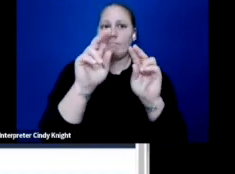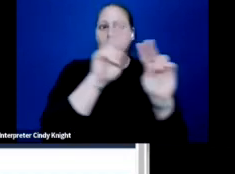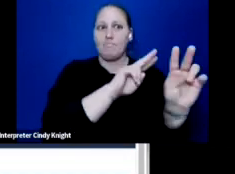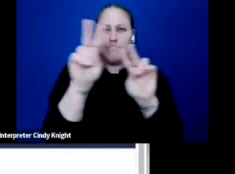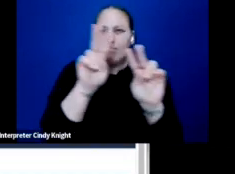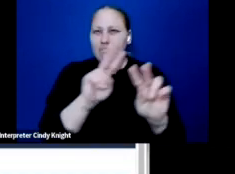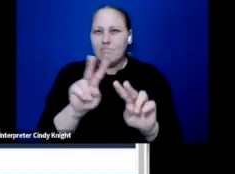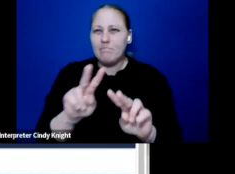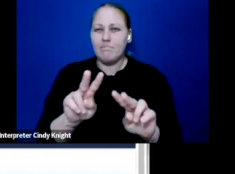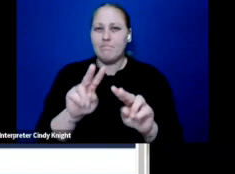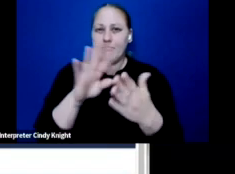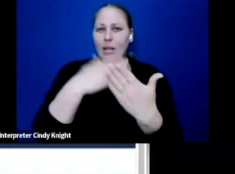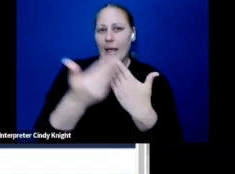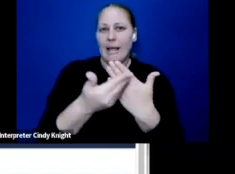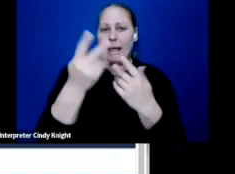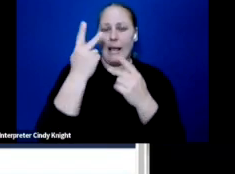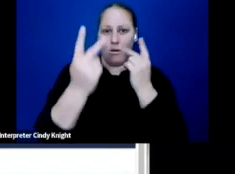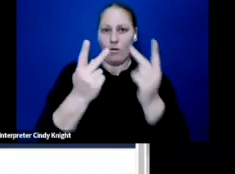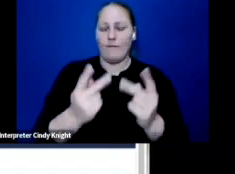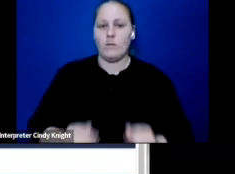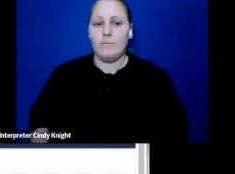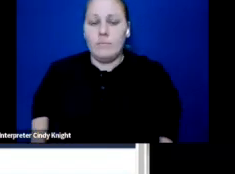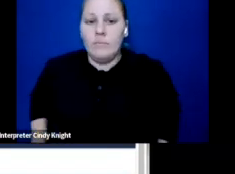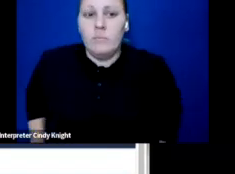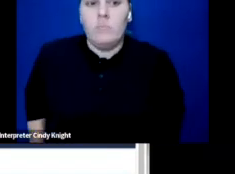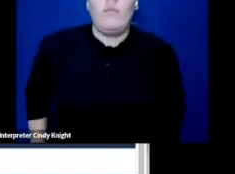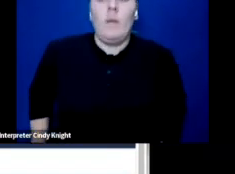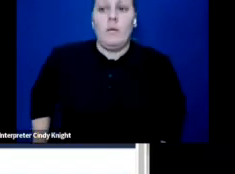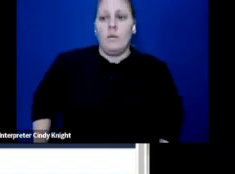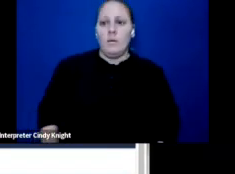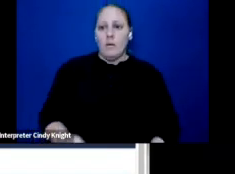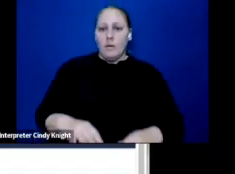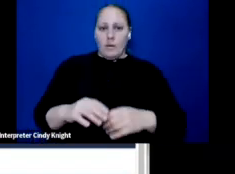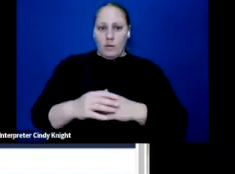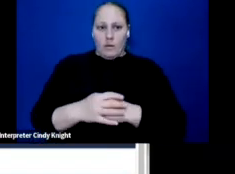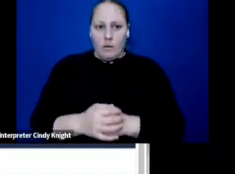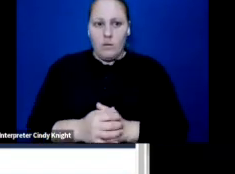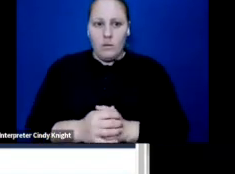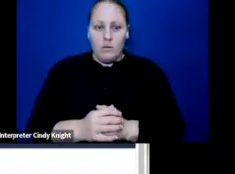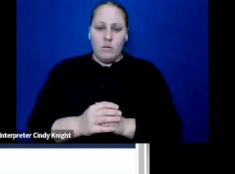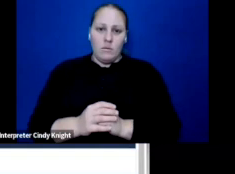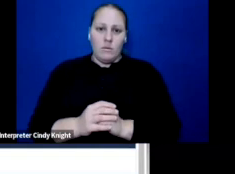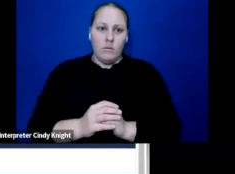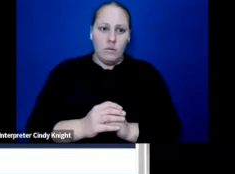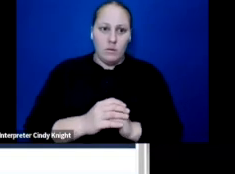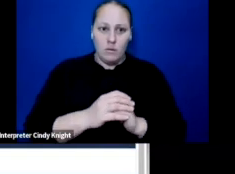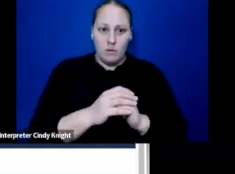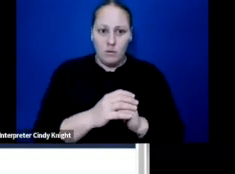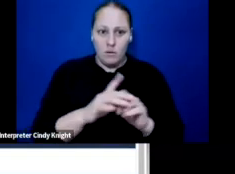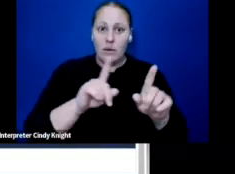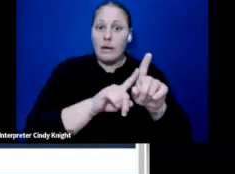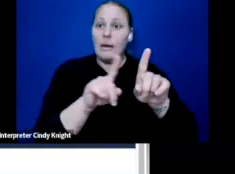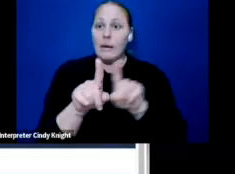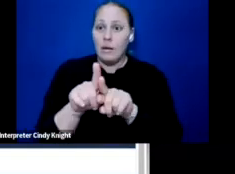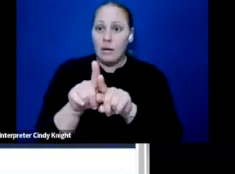The follow-up attempts can be easily counted against the original inbound because as a counselor goes through